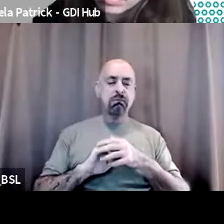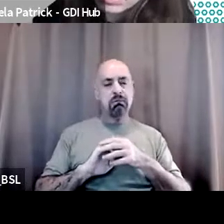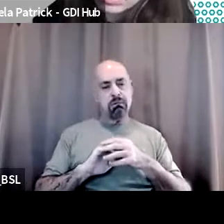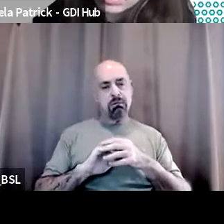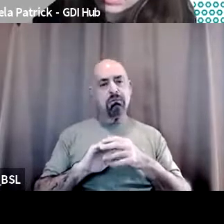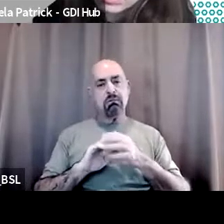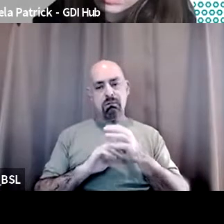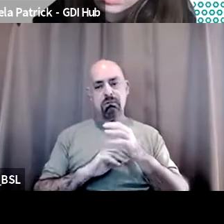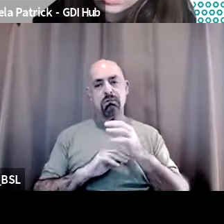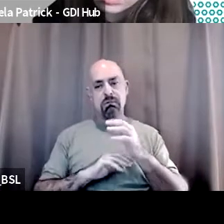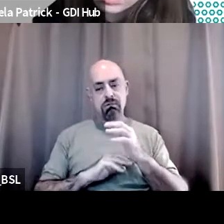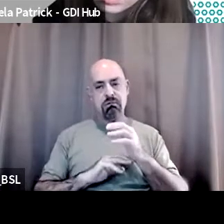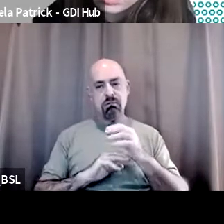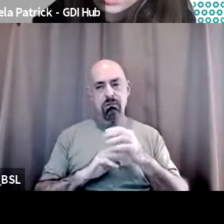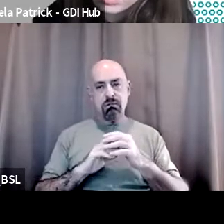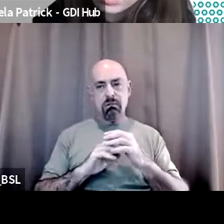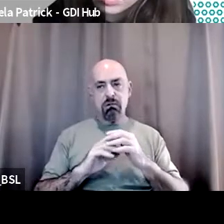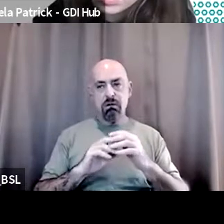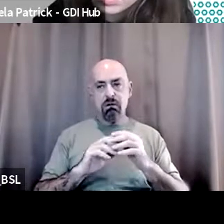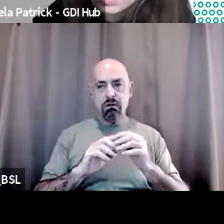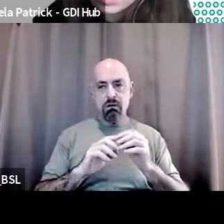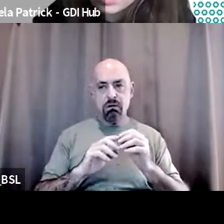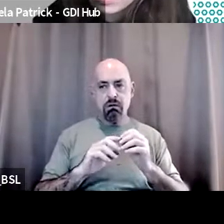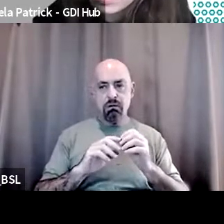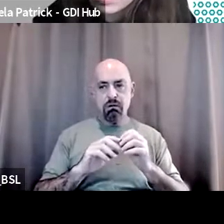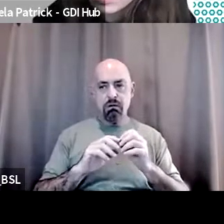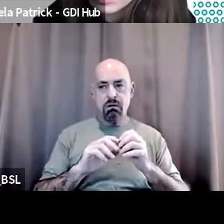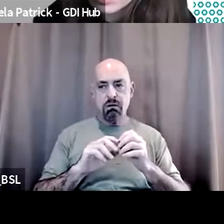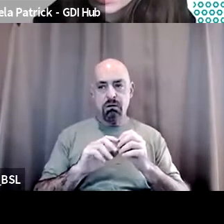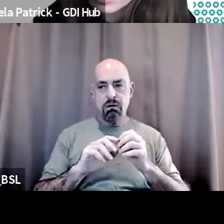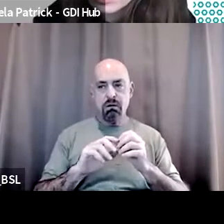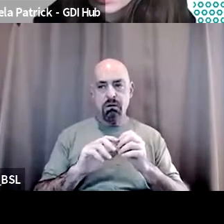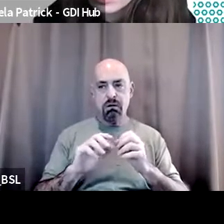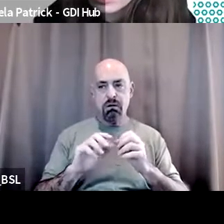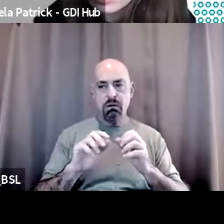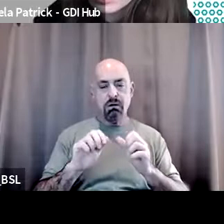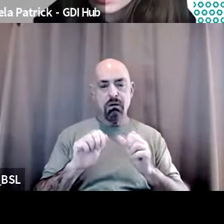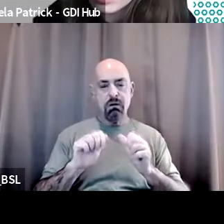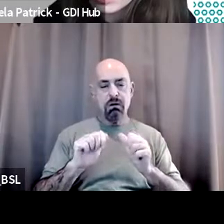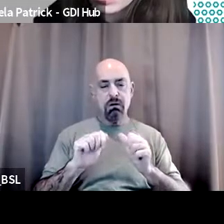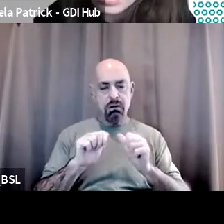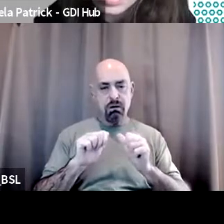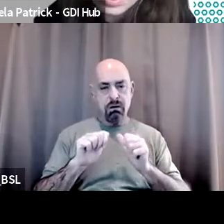let's say, a close collaboration with GDI already in